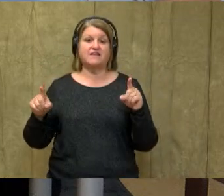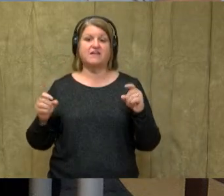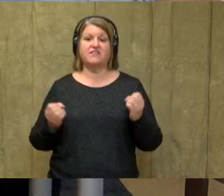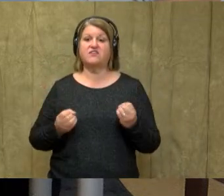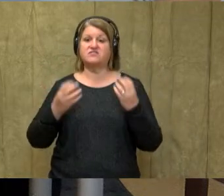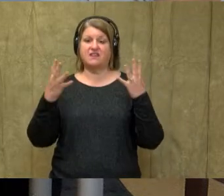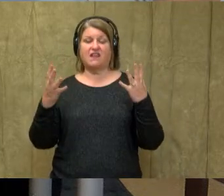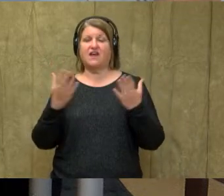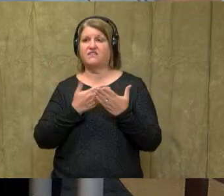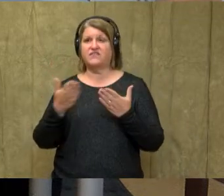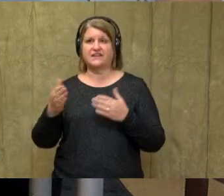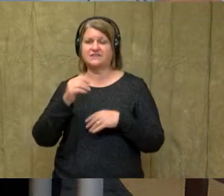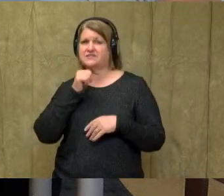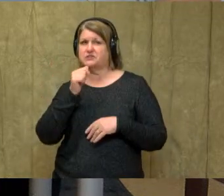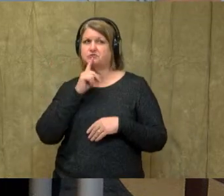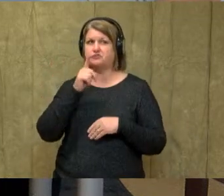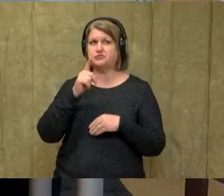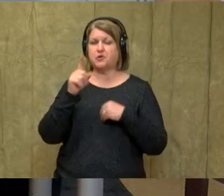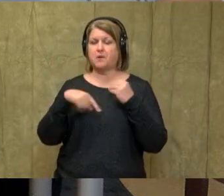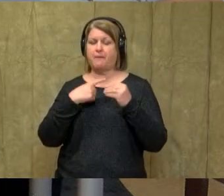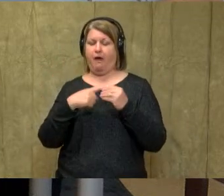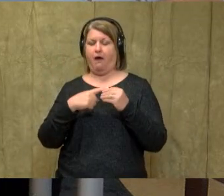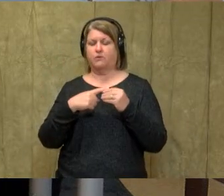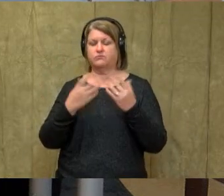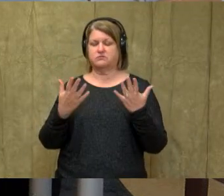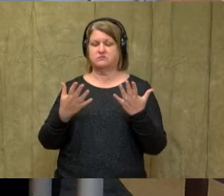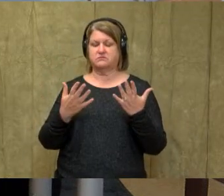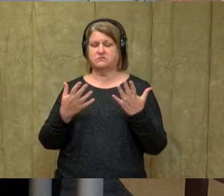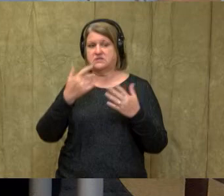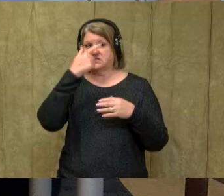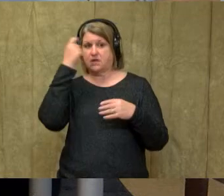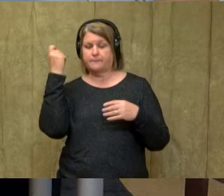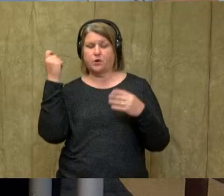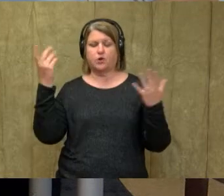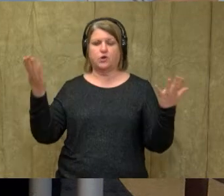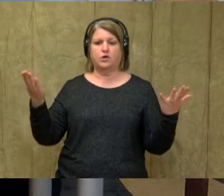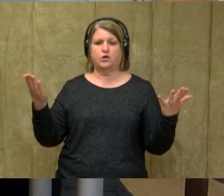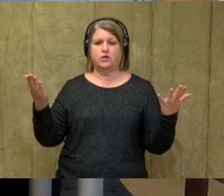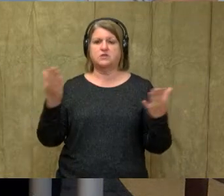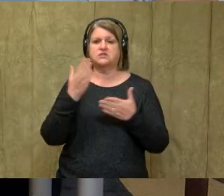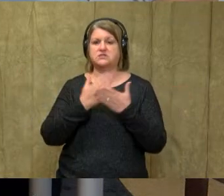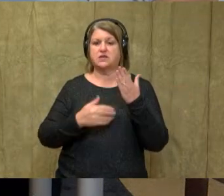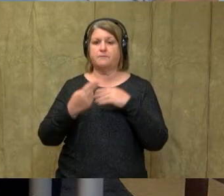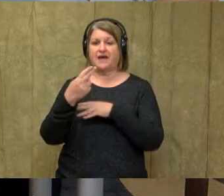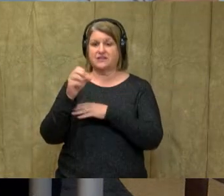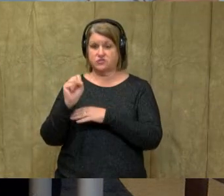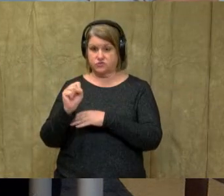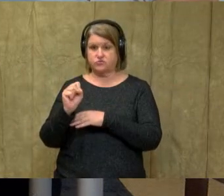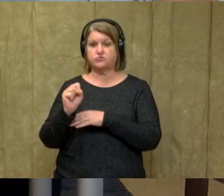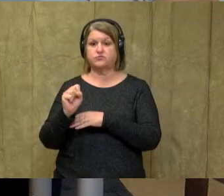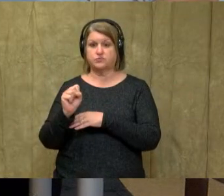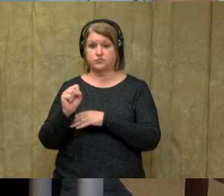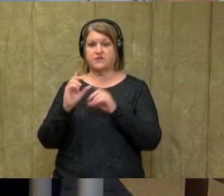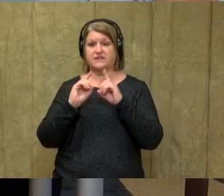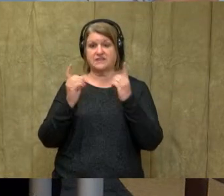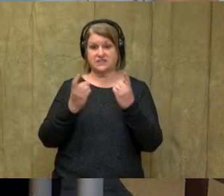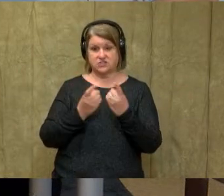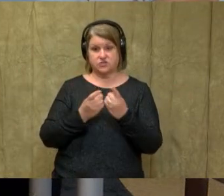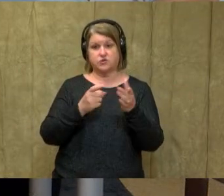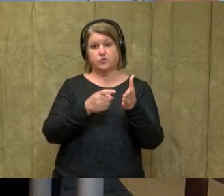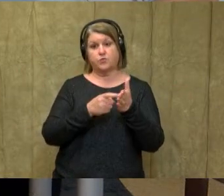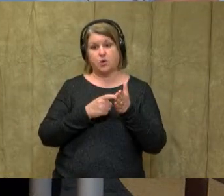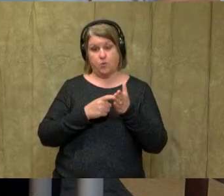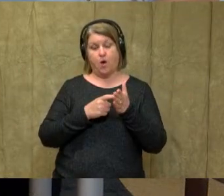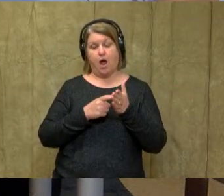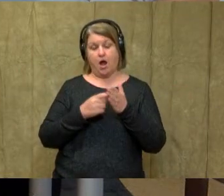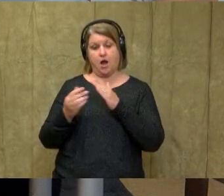uncertainty still about what things will look like this summer. Some high schools in our district do require students to complete community service. I know from